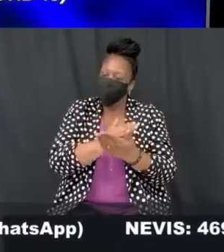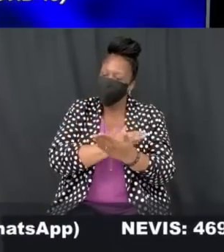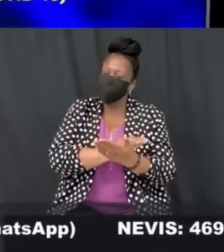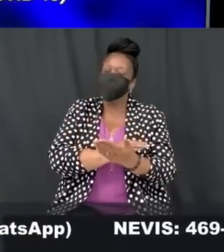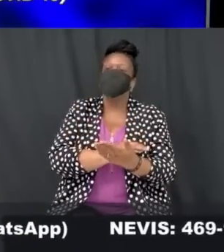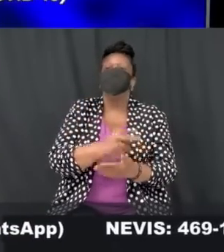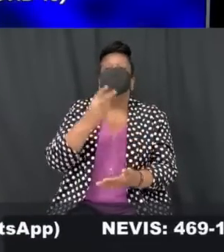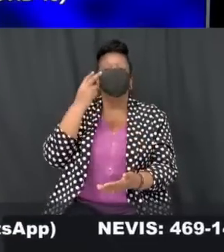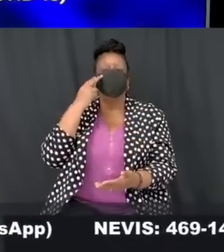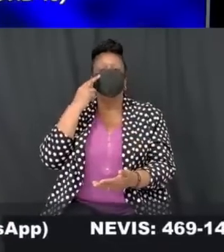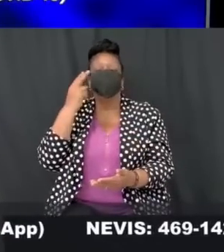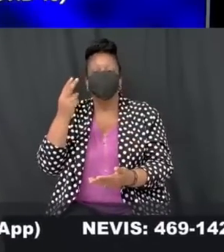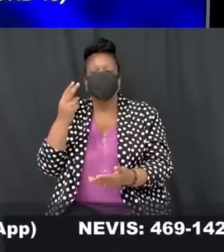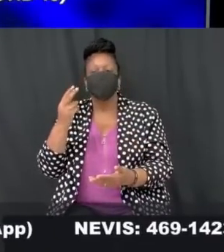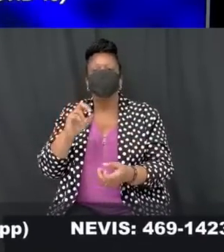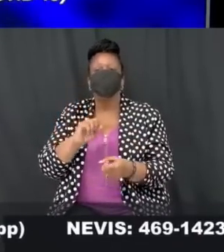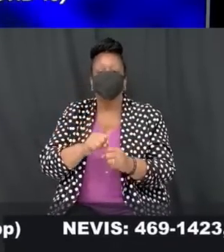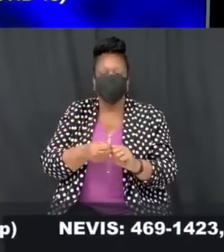creatively through